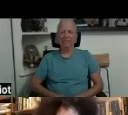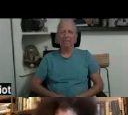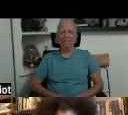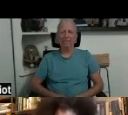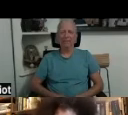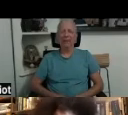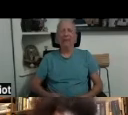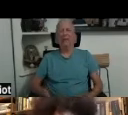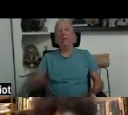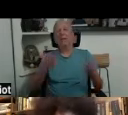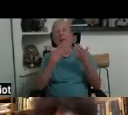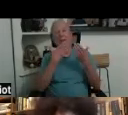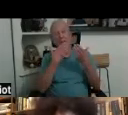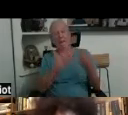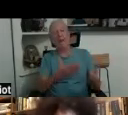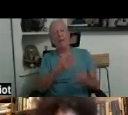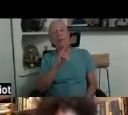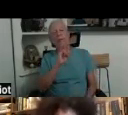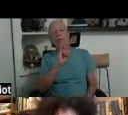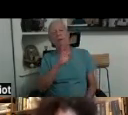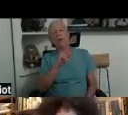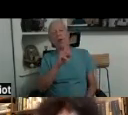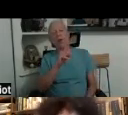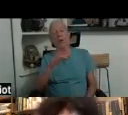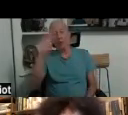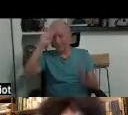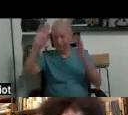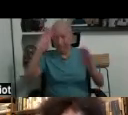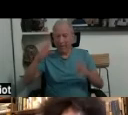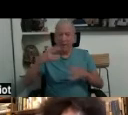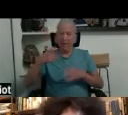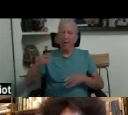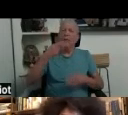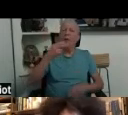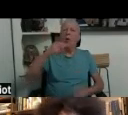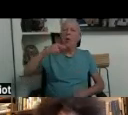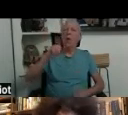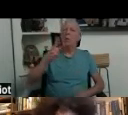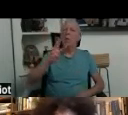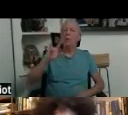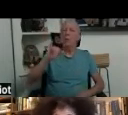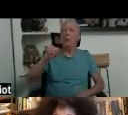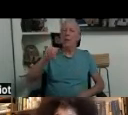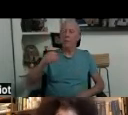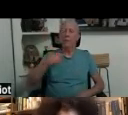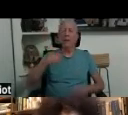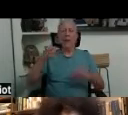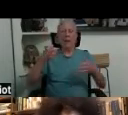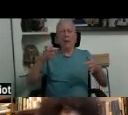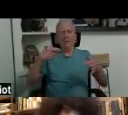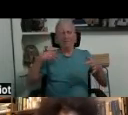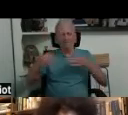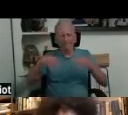right. Thank you so much, Ricardo. Hi, everyone. My name is Hope Williams, and here to talk about what